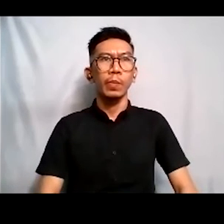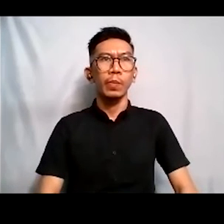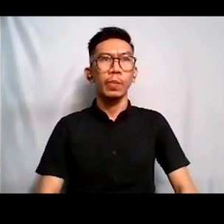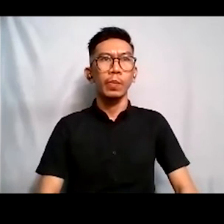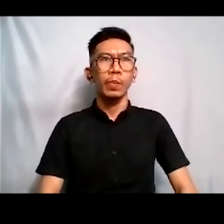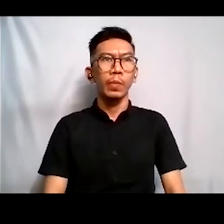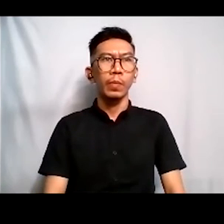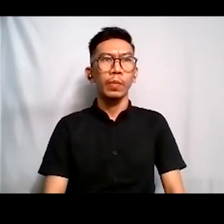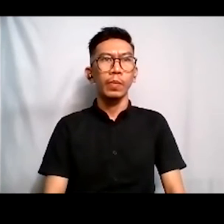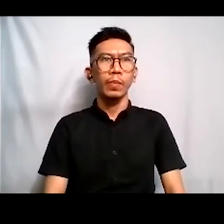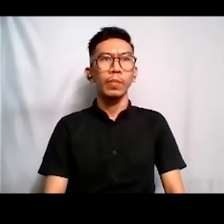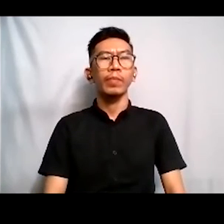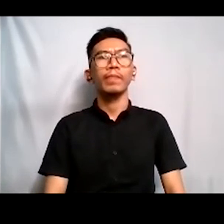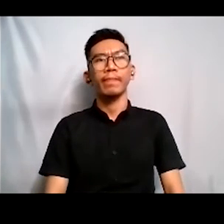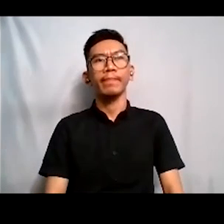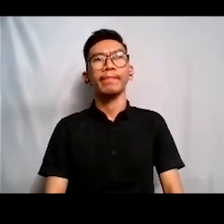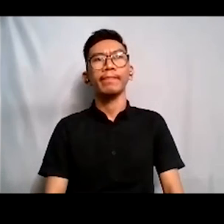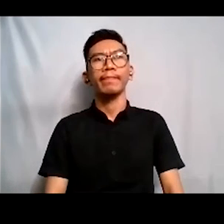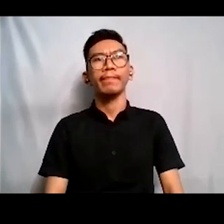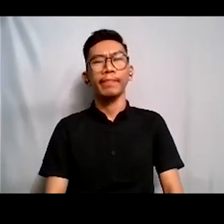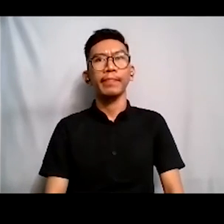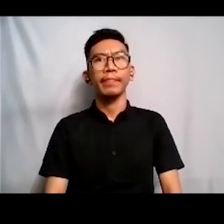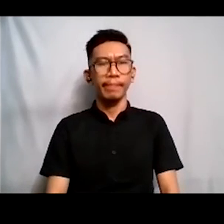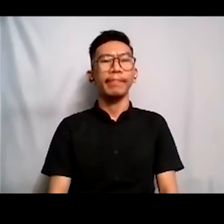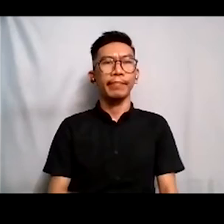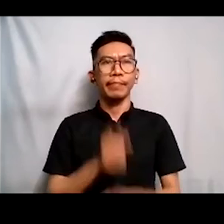I'll just add a new one. Yeah.